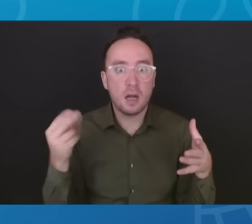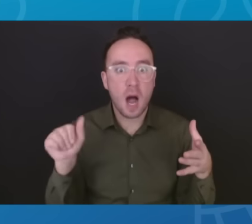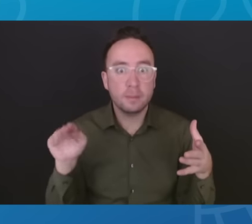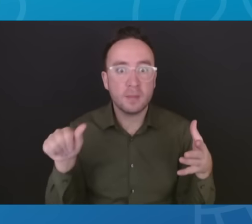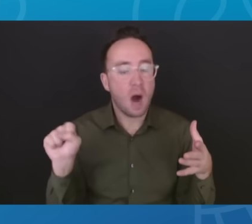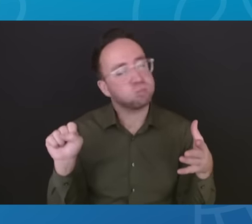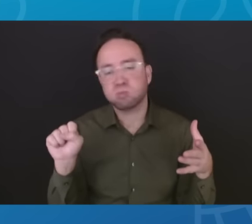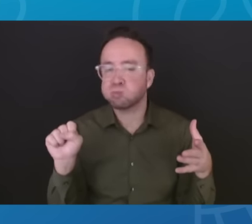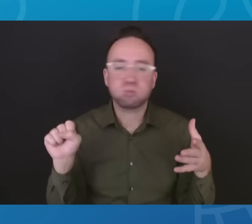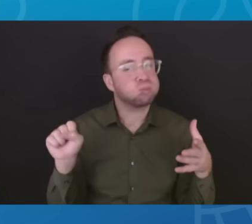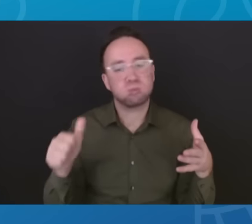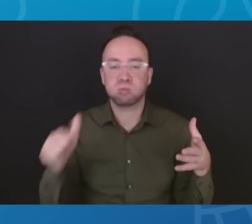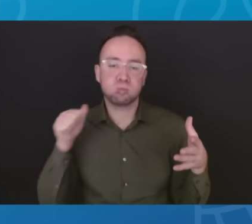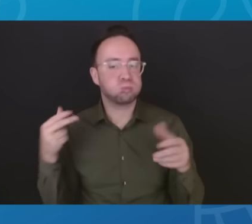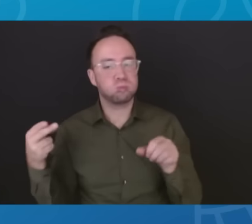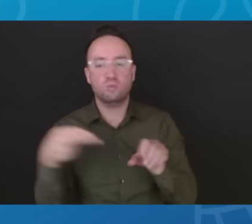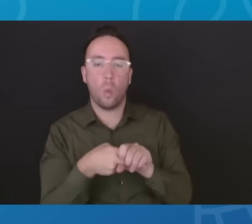them in weeks.